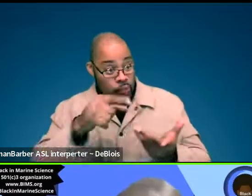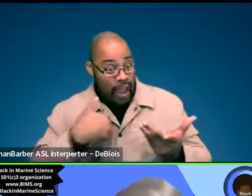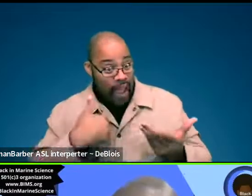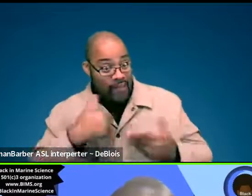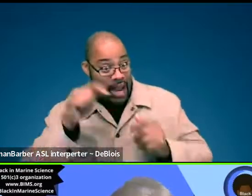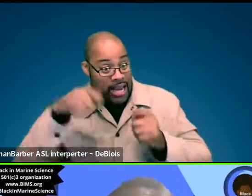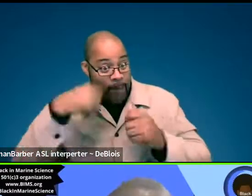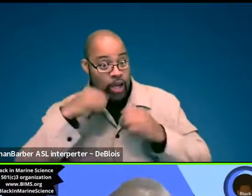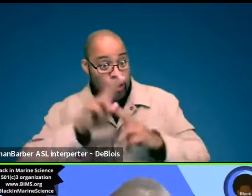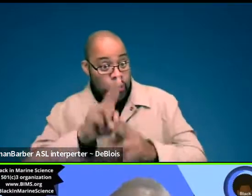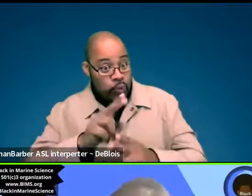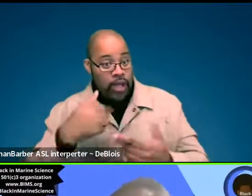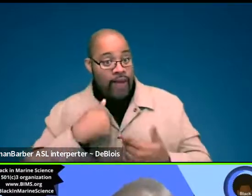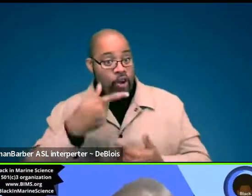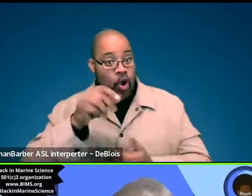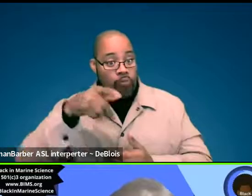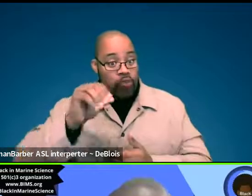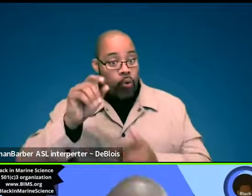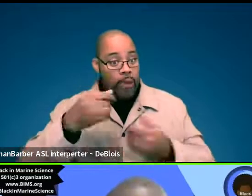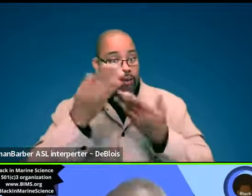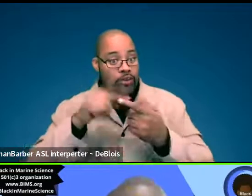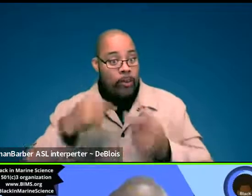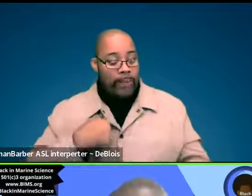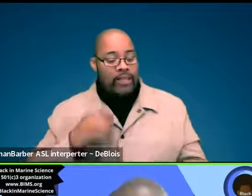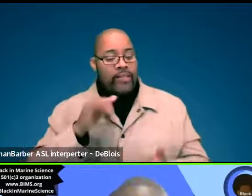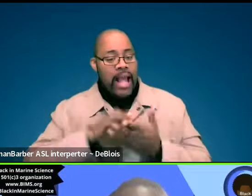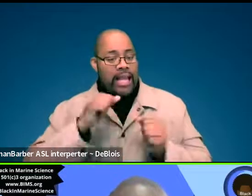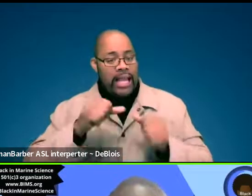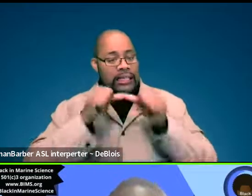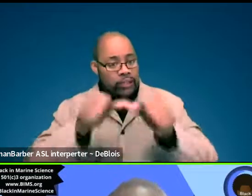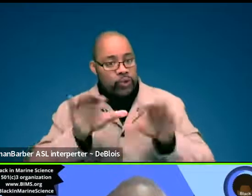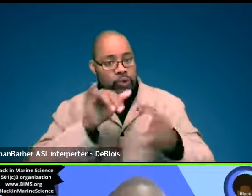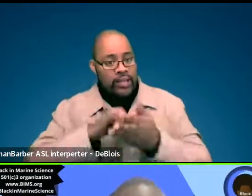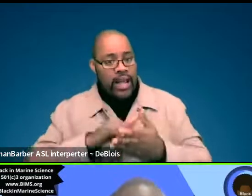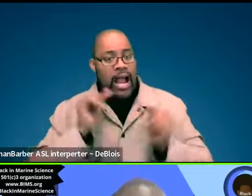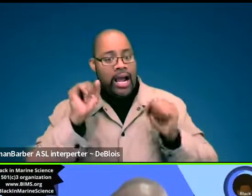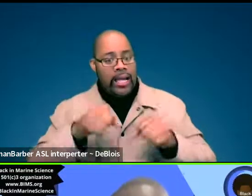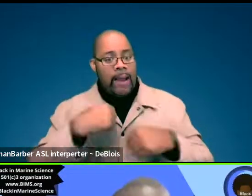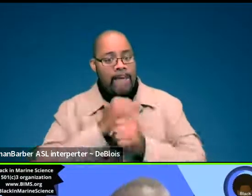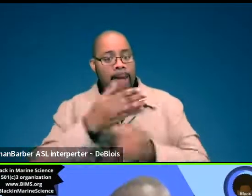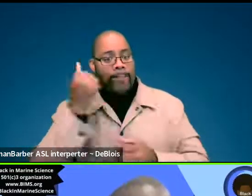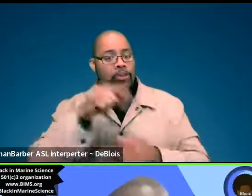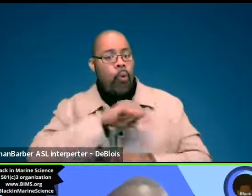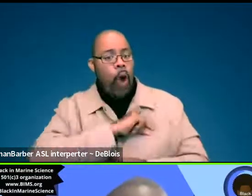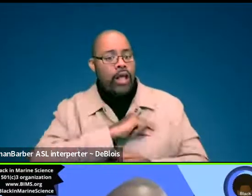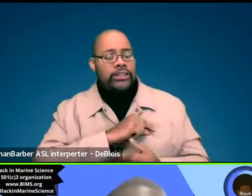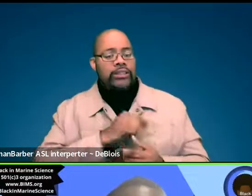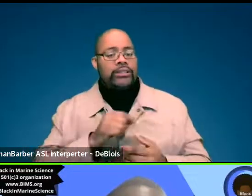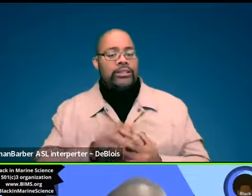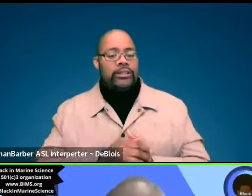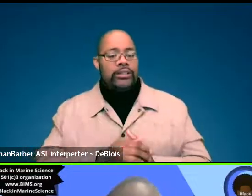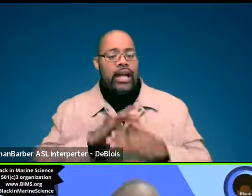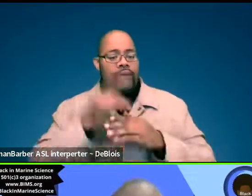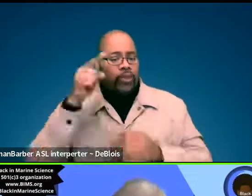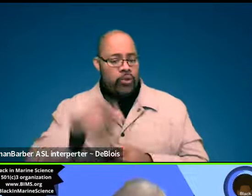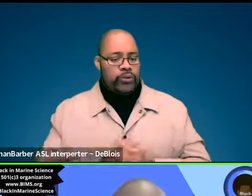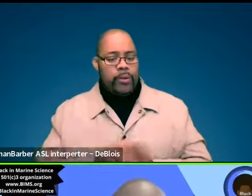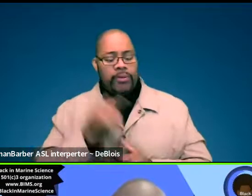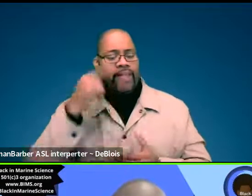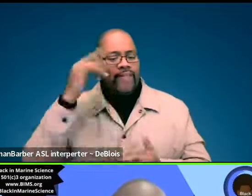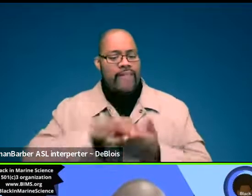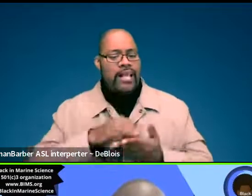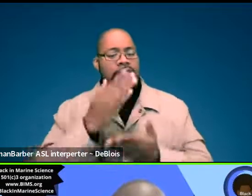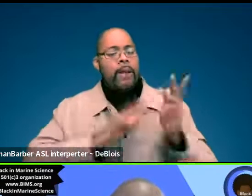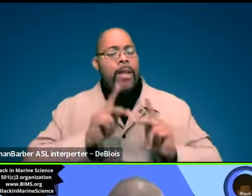camera that I can use? Do you have a GoPro that you can provide to me so that I can continue to do this? I can create the best quality content for you. Because I think that